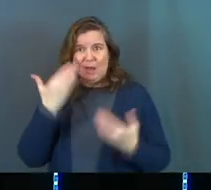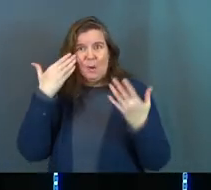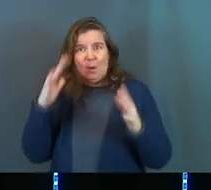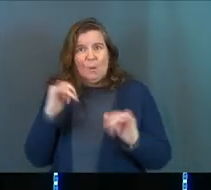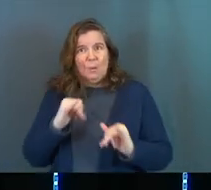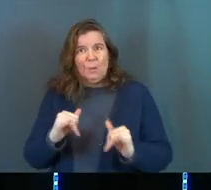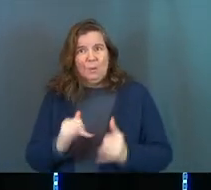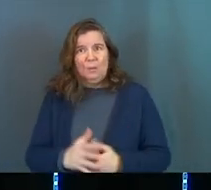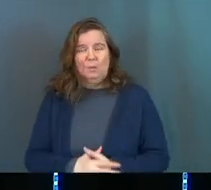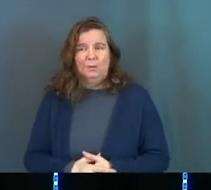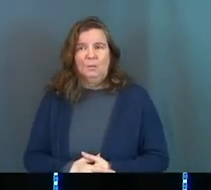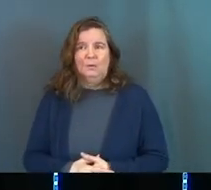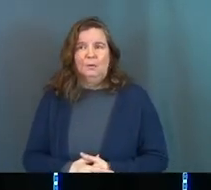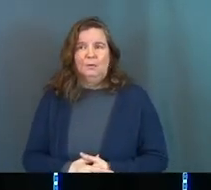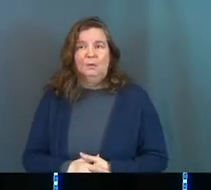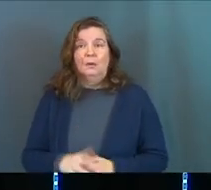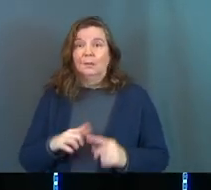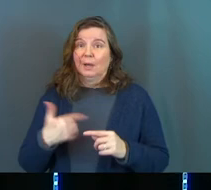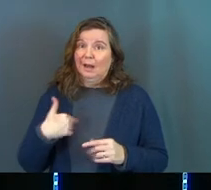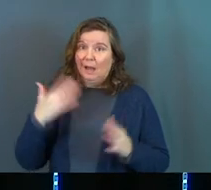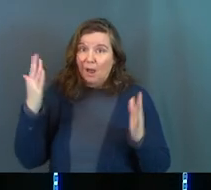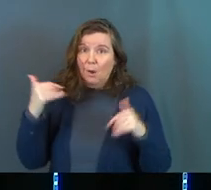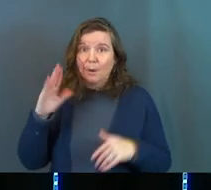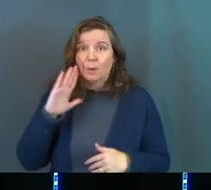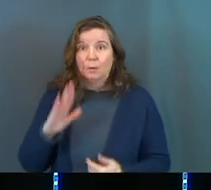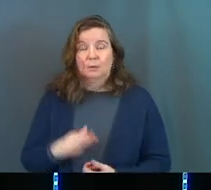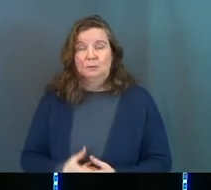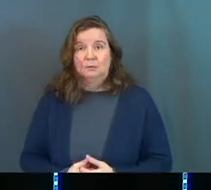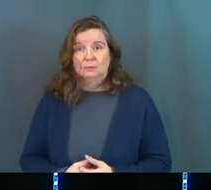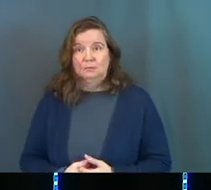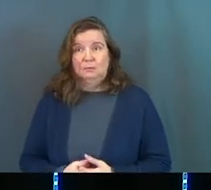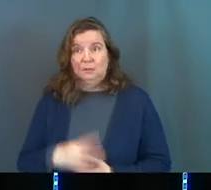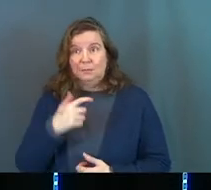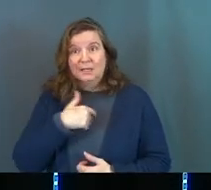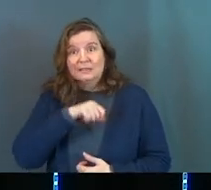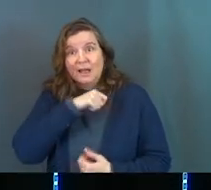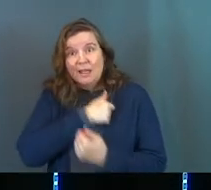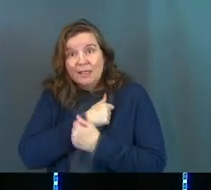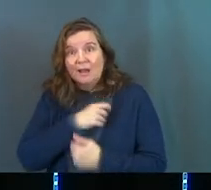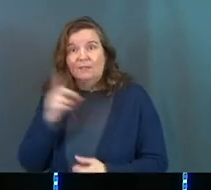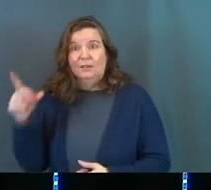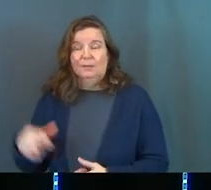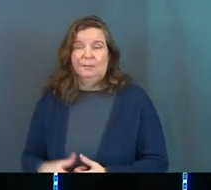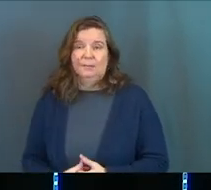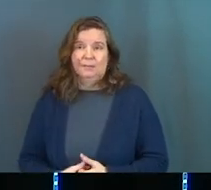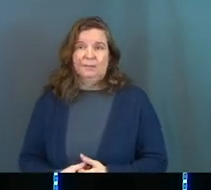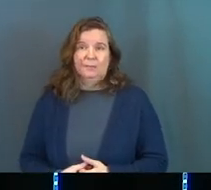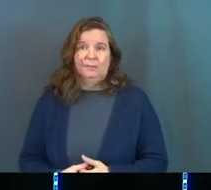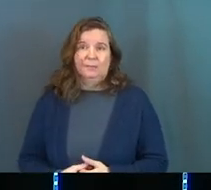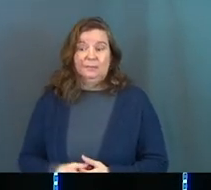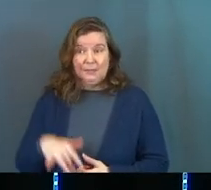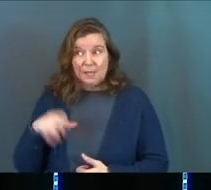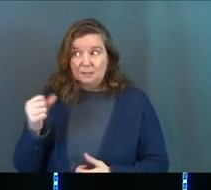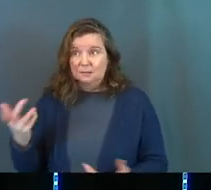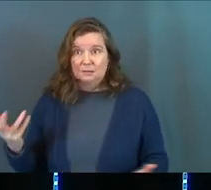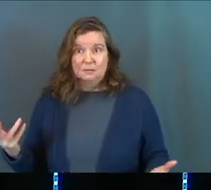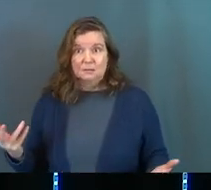I. But man, I hope I would, because I love him.